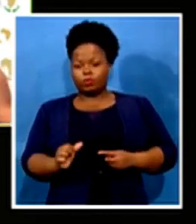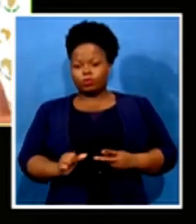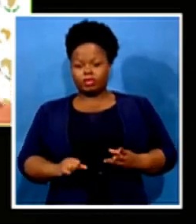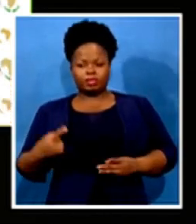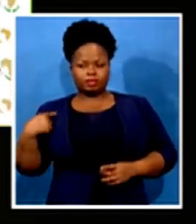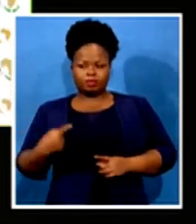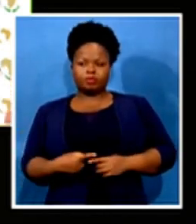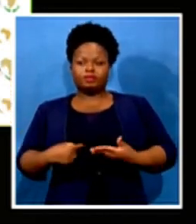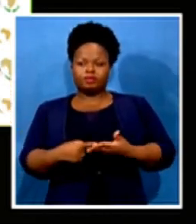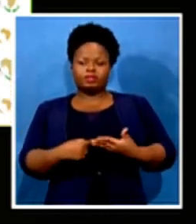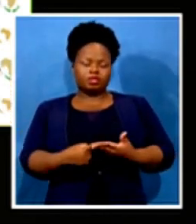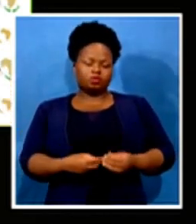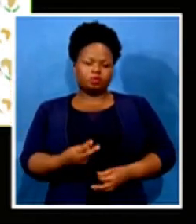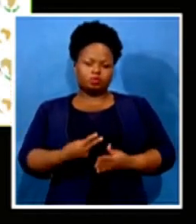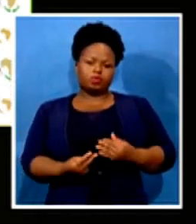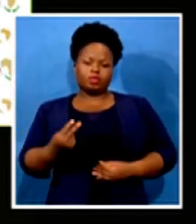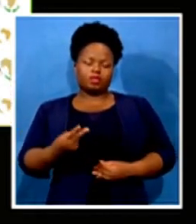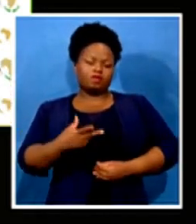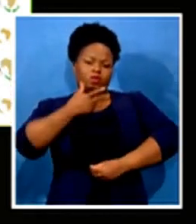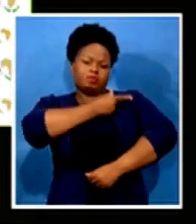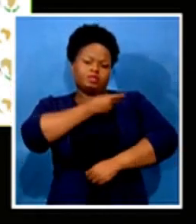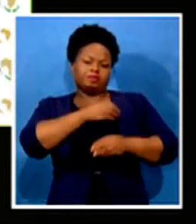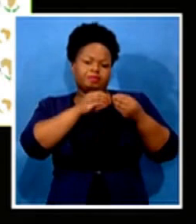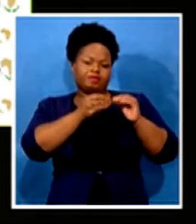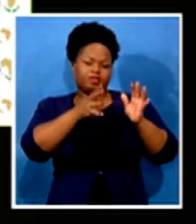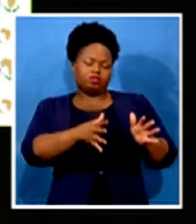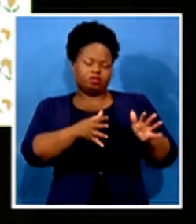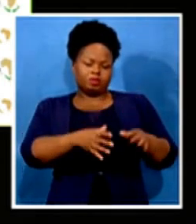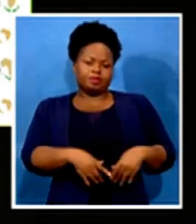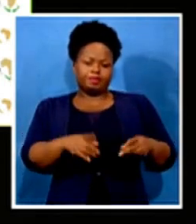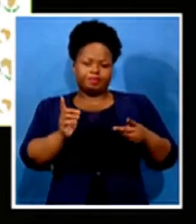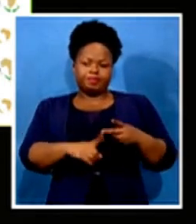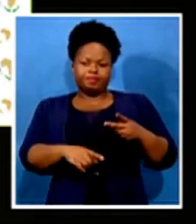the vaccine manufacturers and the money part.